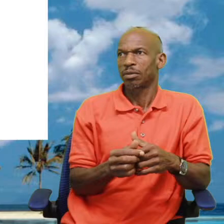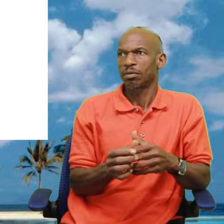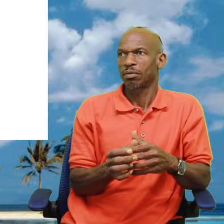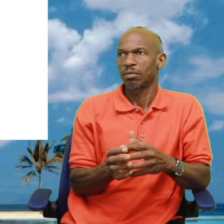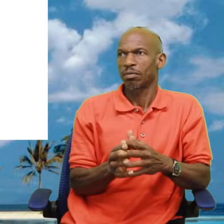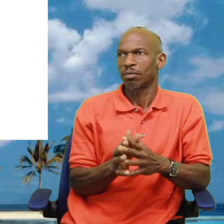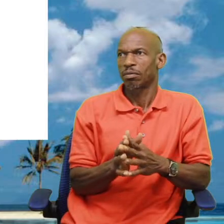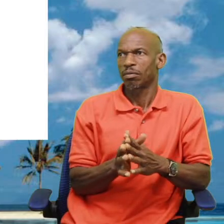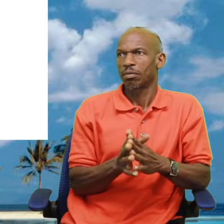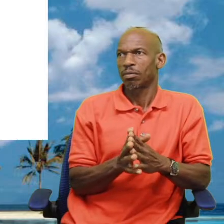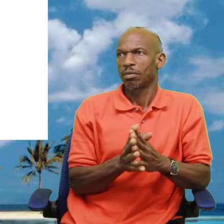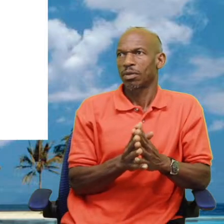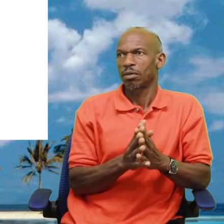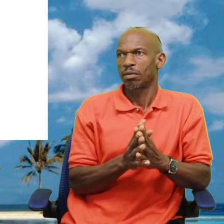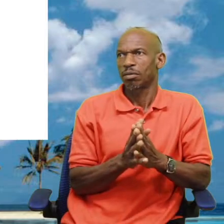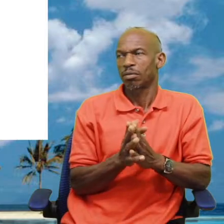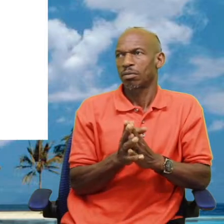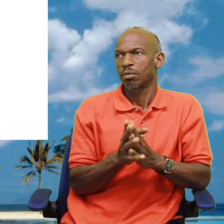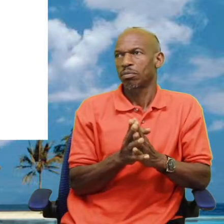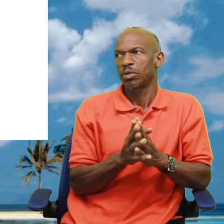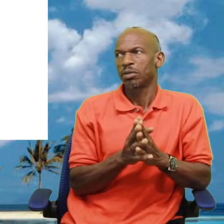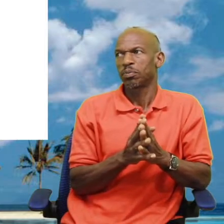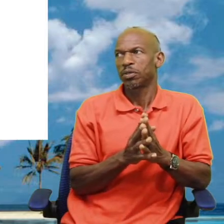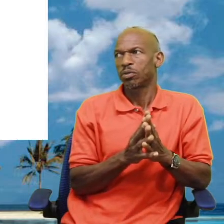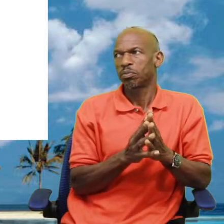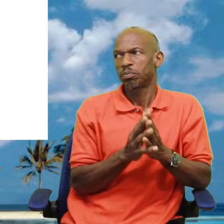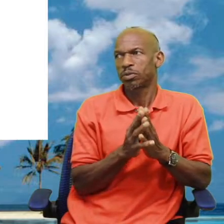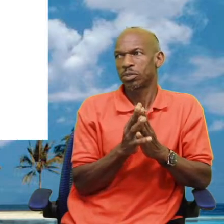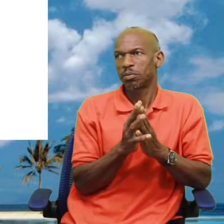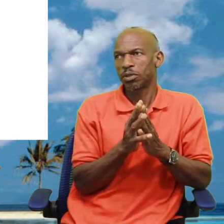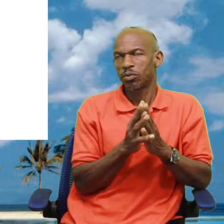So we want to describe this dog, and I'm getting,